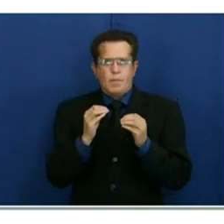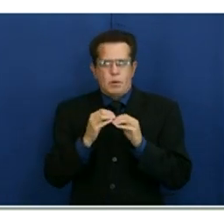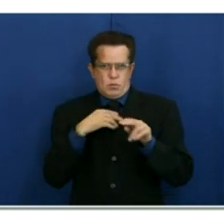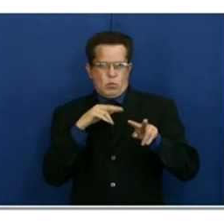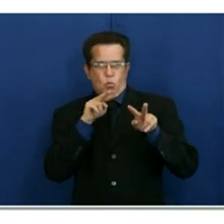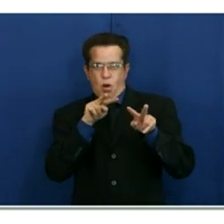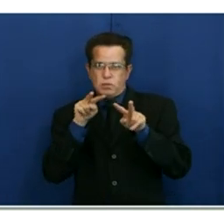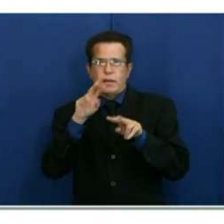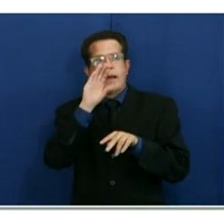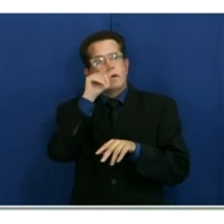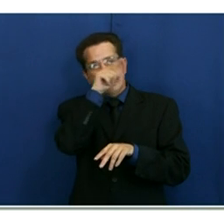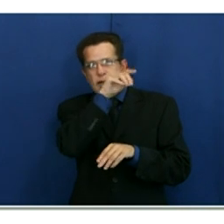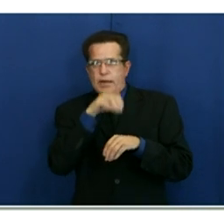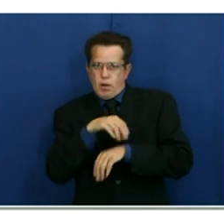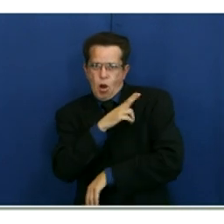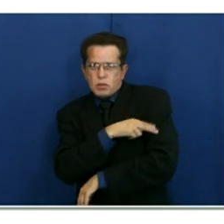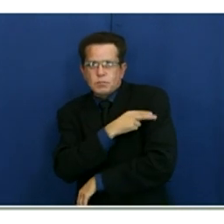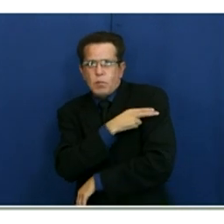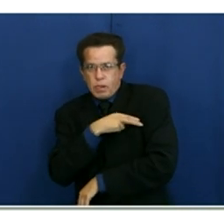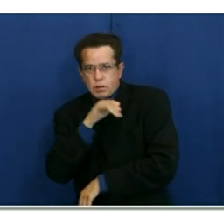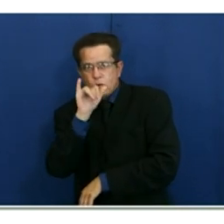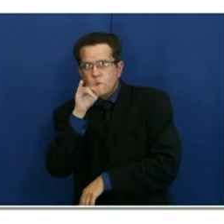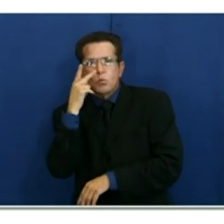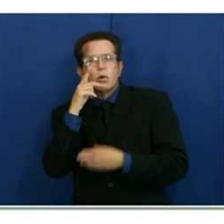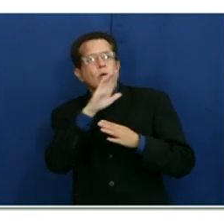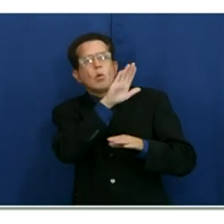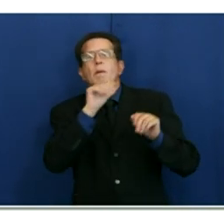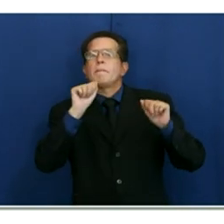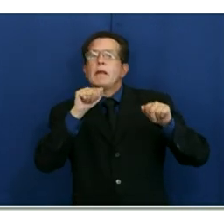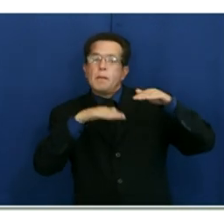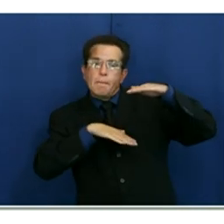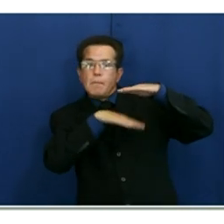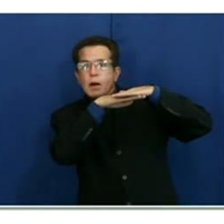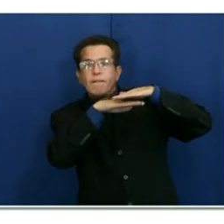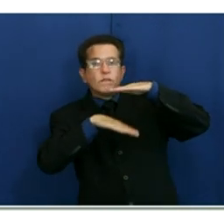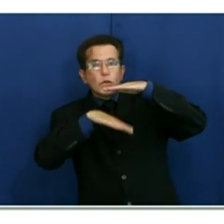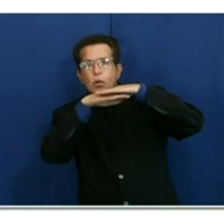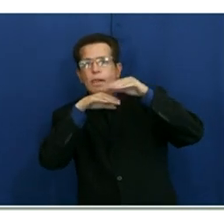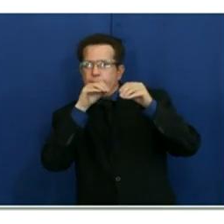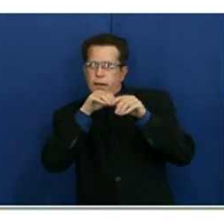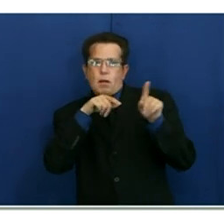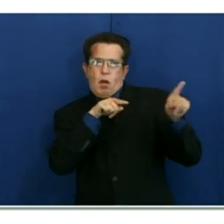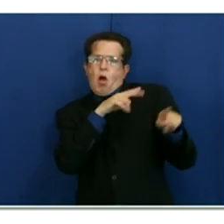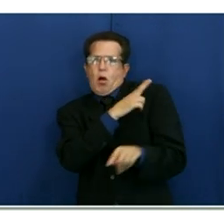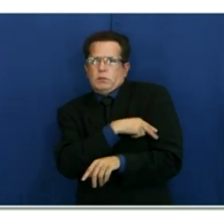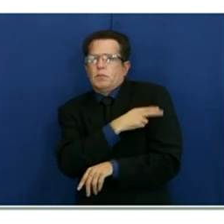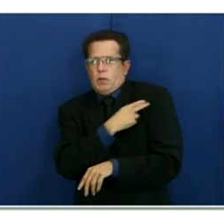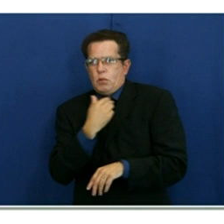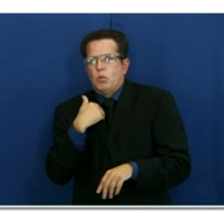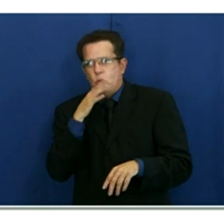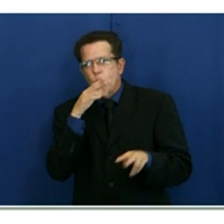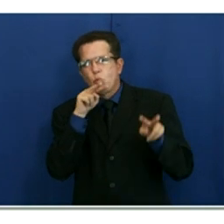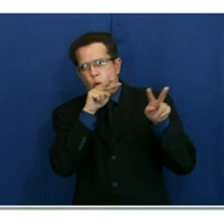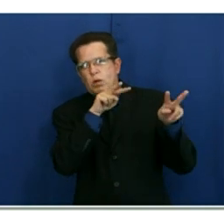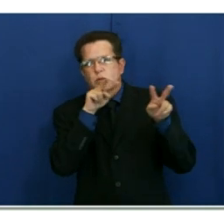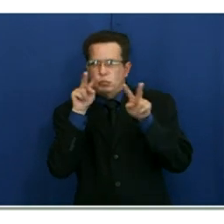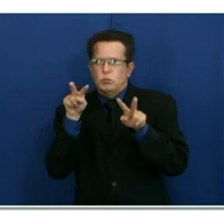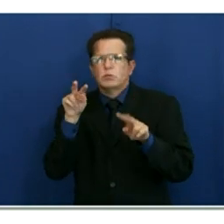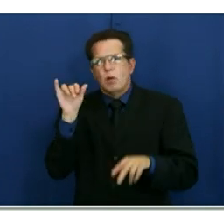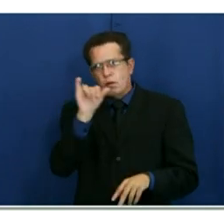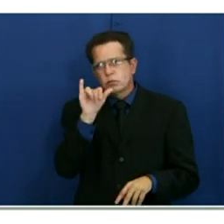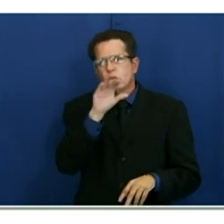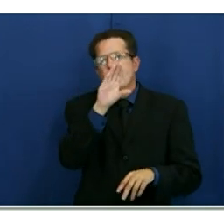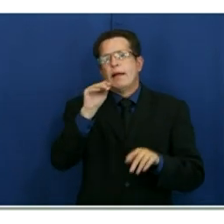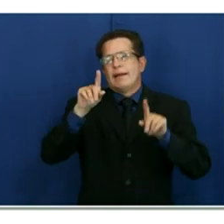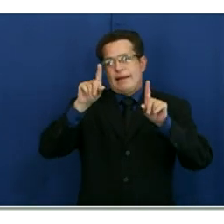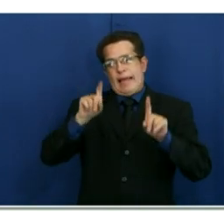about hospitalizations, our hospital capacity, but case rates and testing positivity, which leads